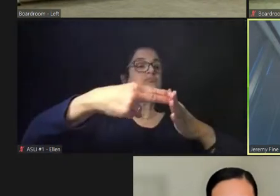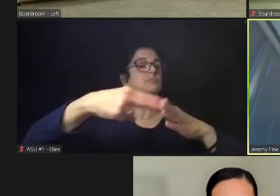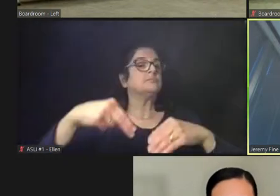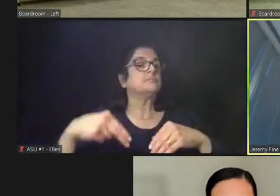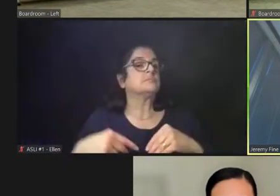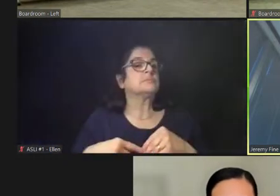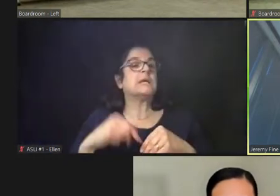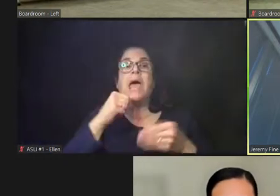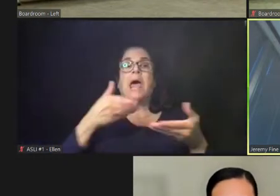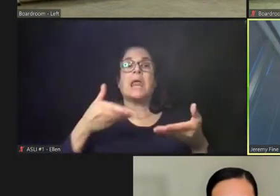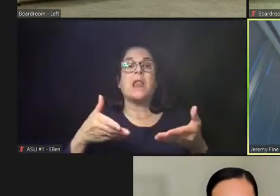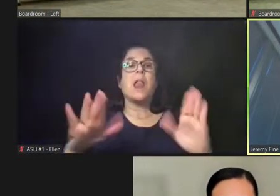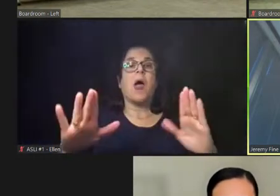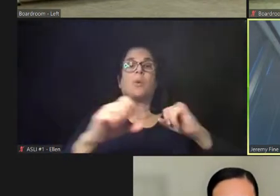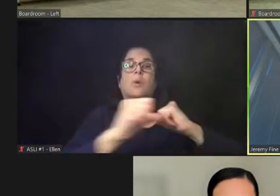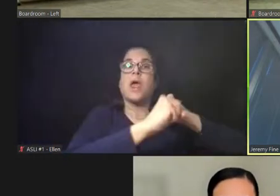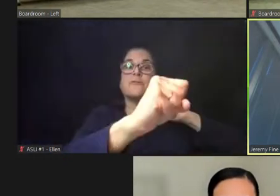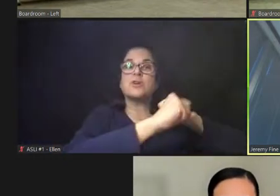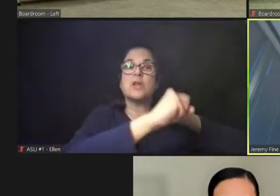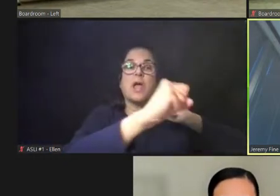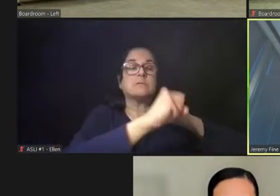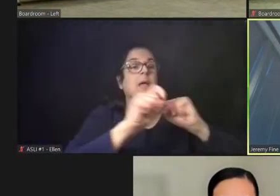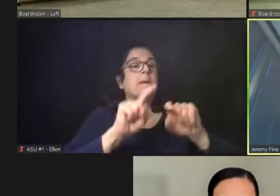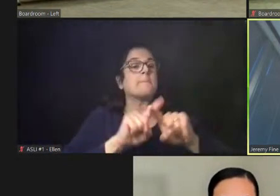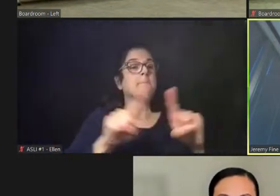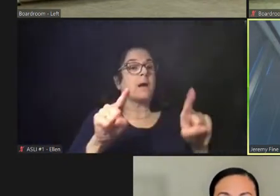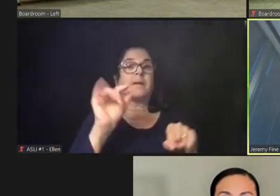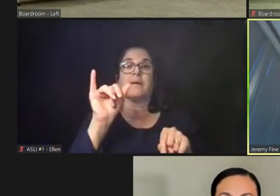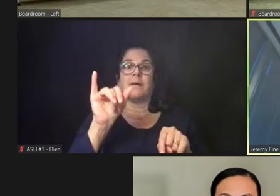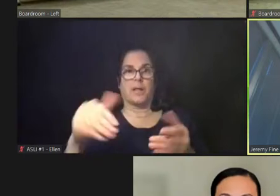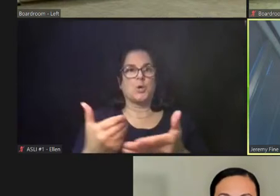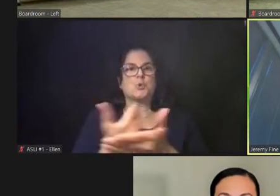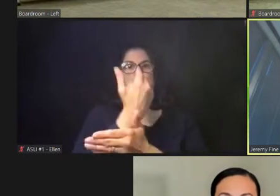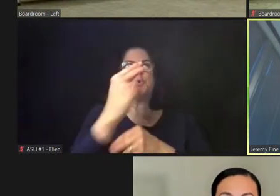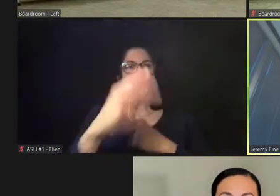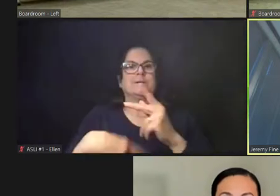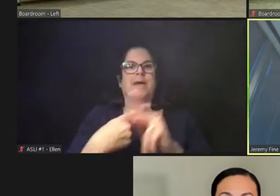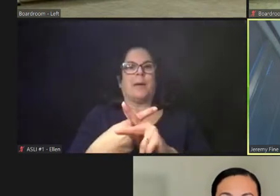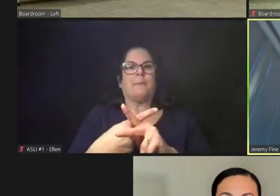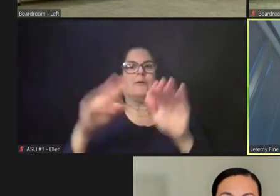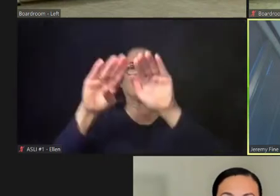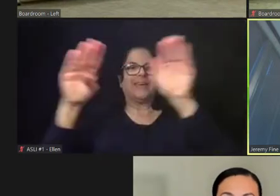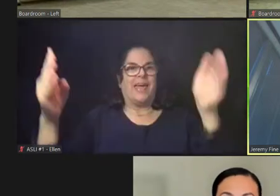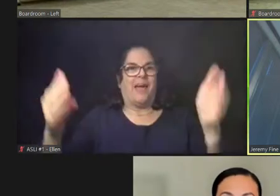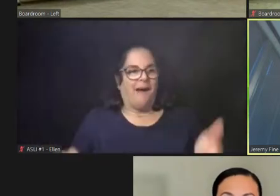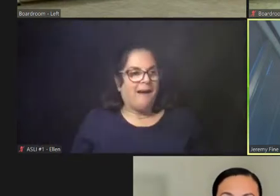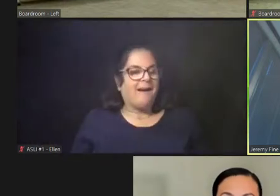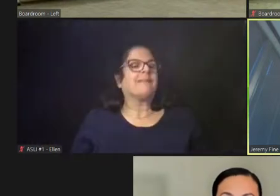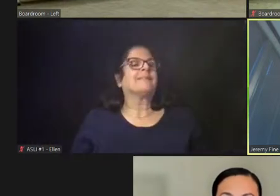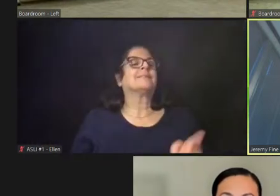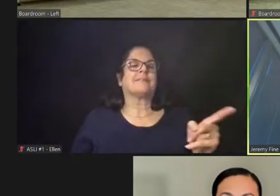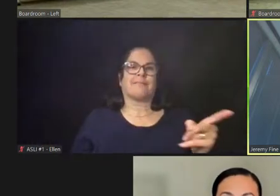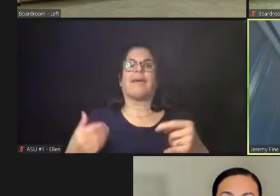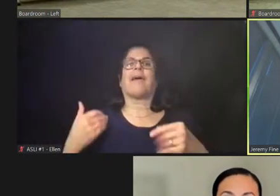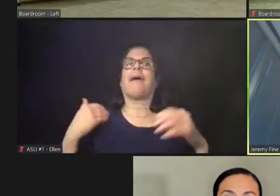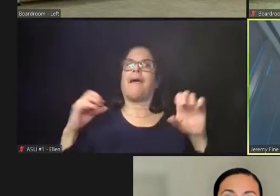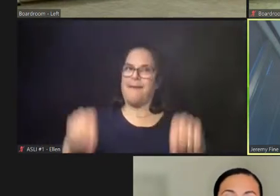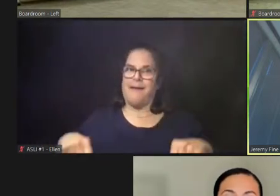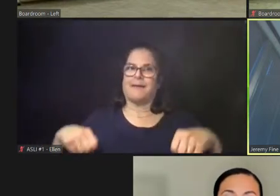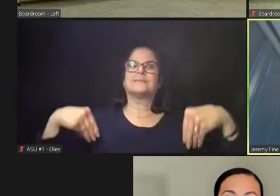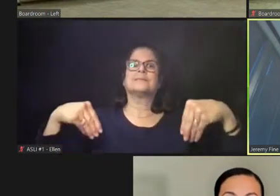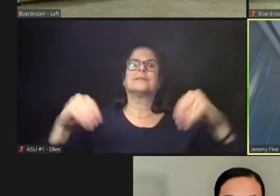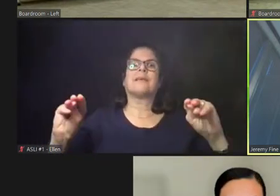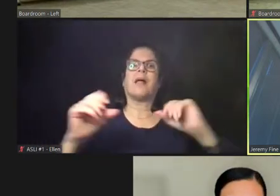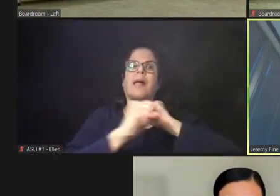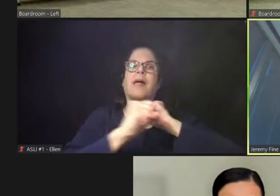and improved kiosk that does include advertising. The proposed amendment gives Mobile Cubes the authority to sell advertising